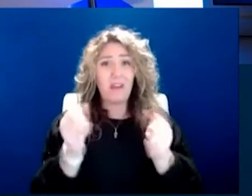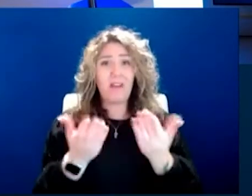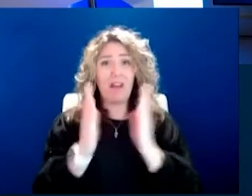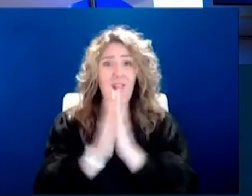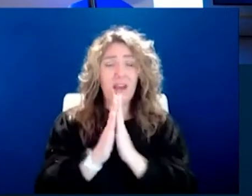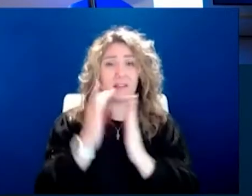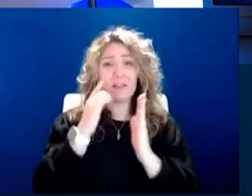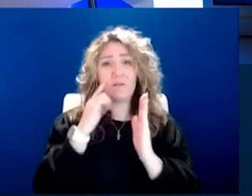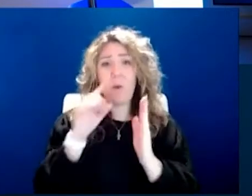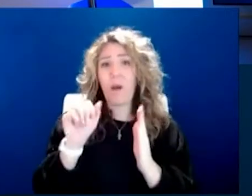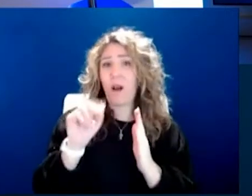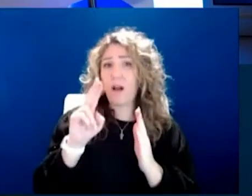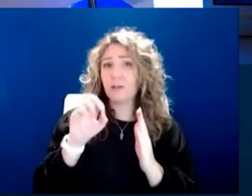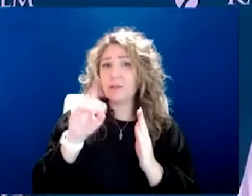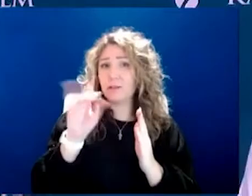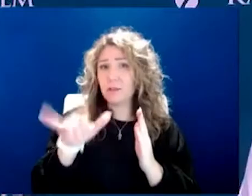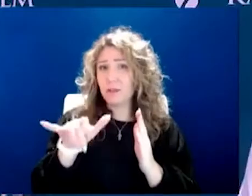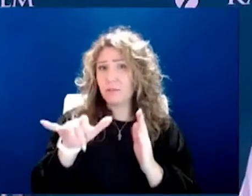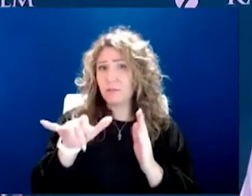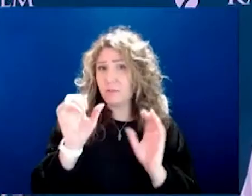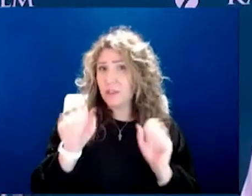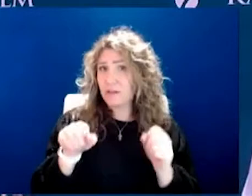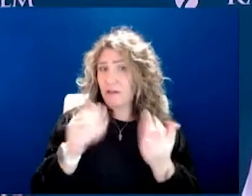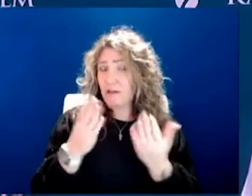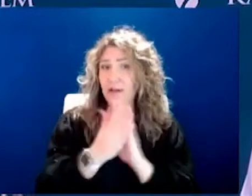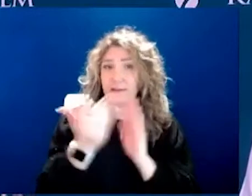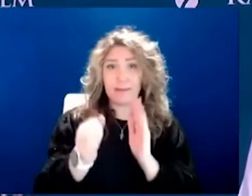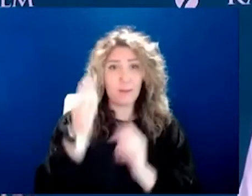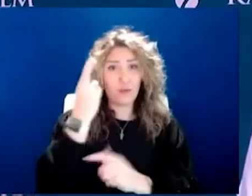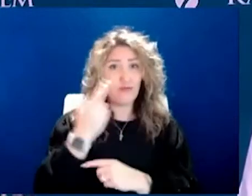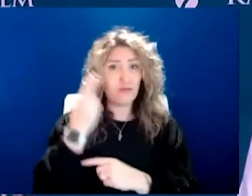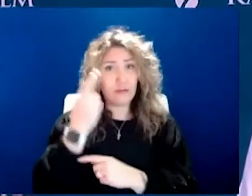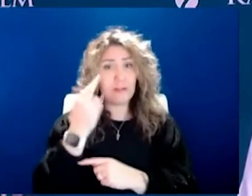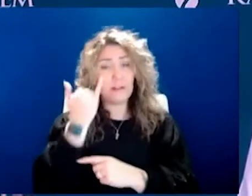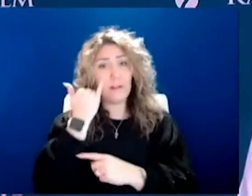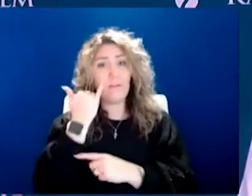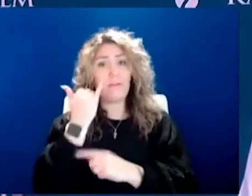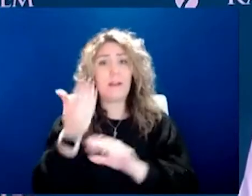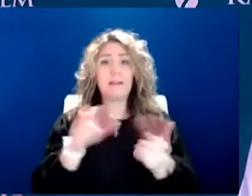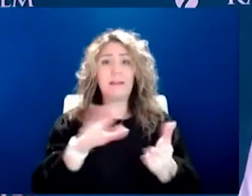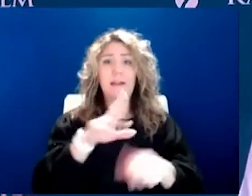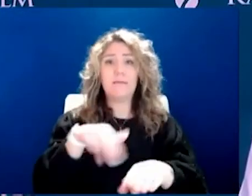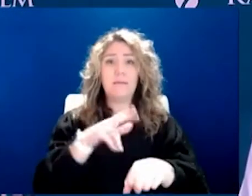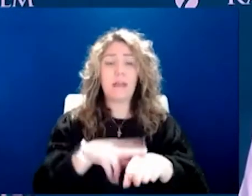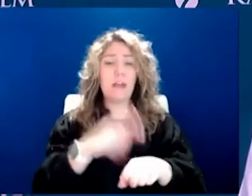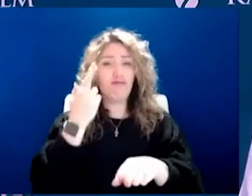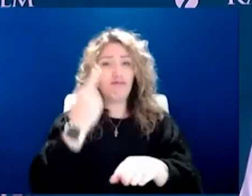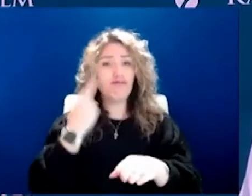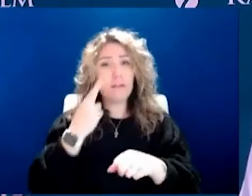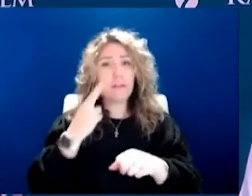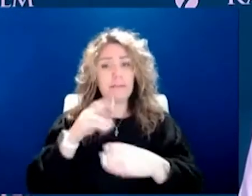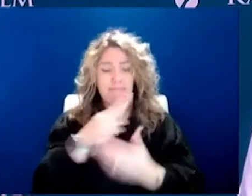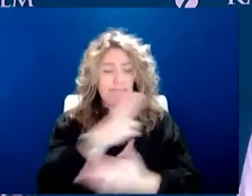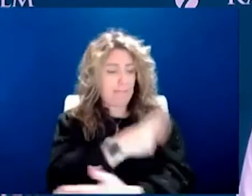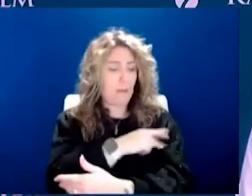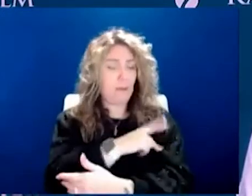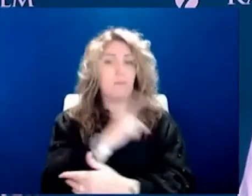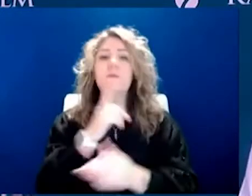reason, correct? Yep, that's correct. As long as they die of natural causes in our hospital, then families can request